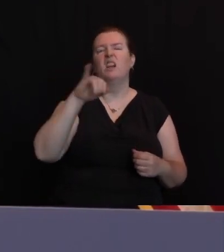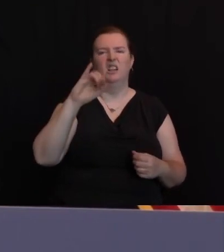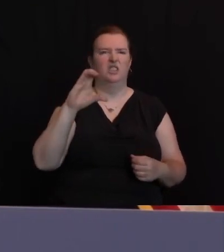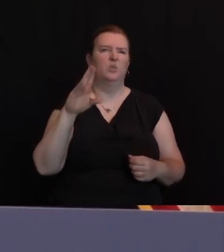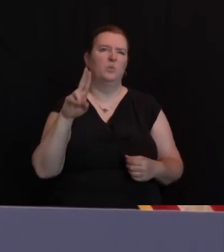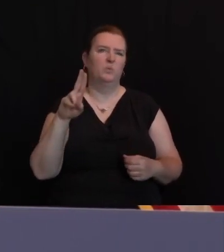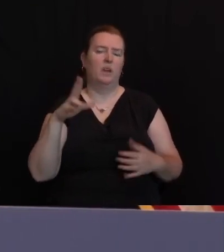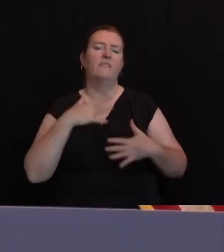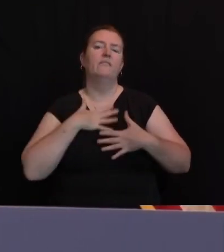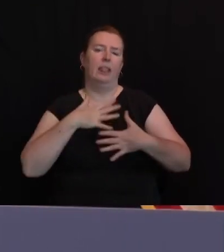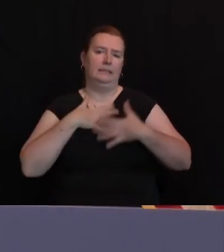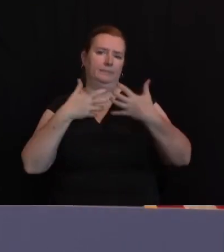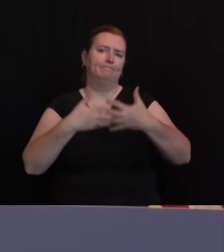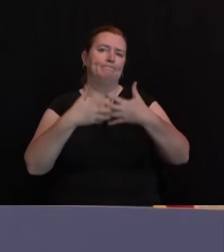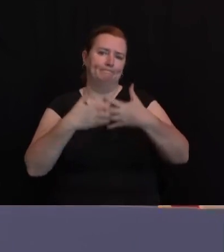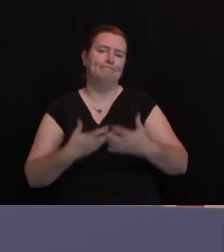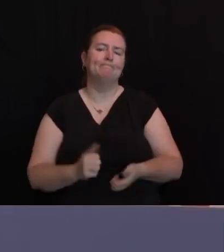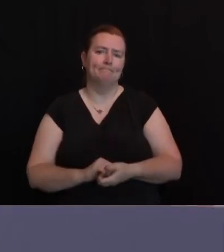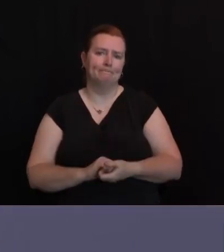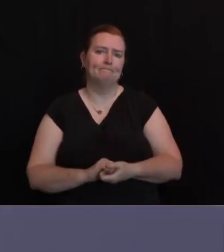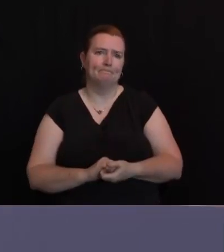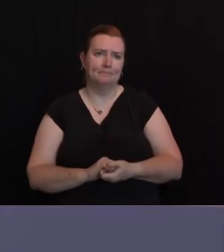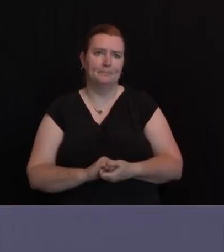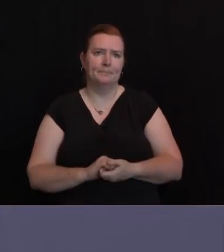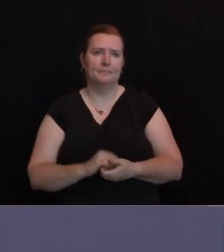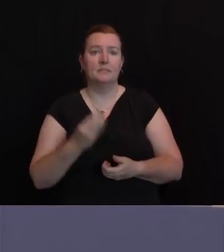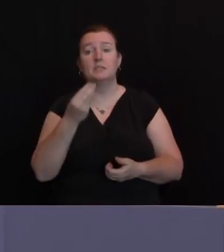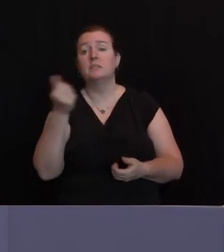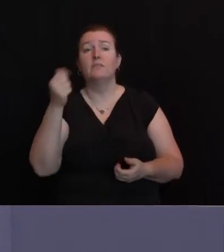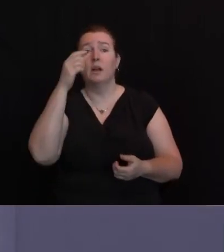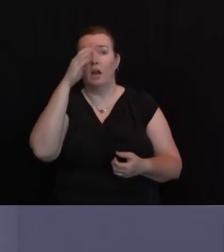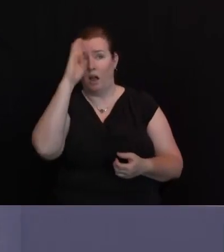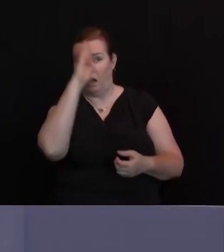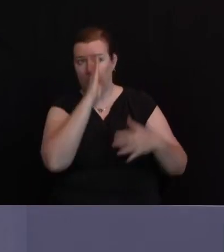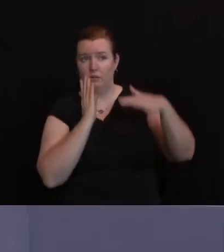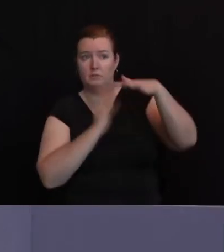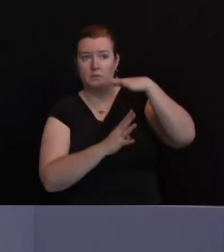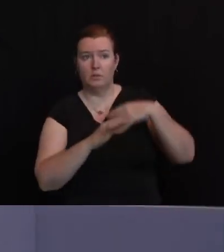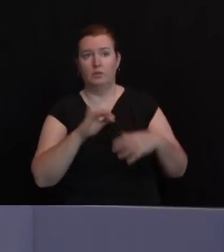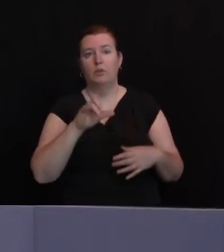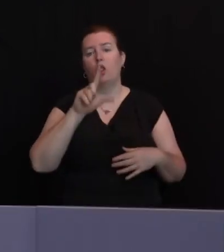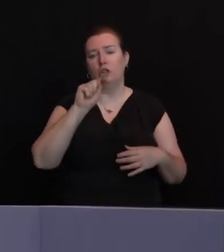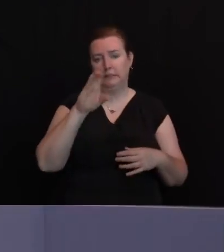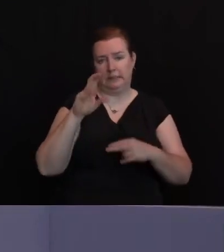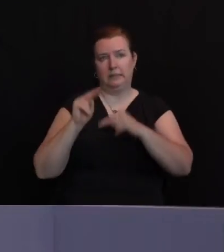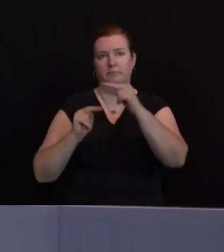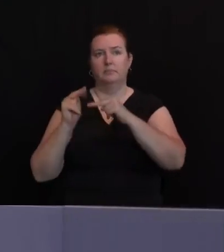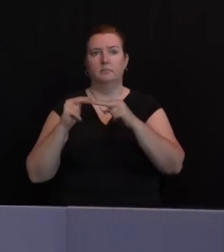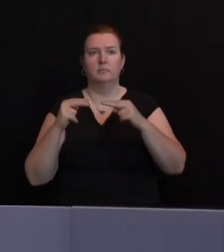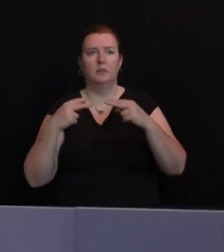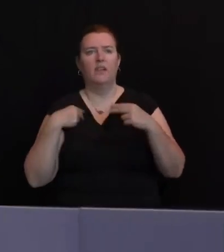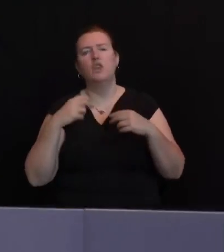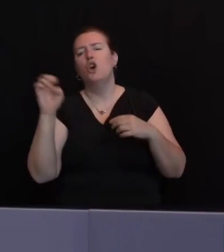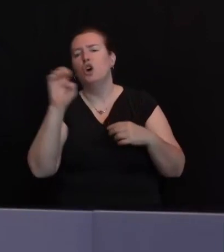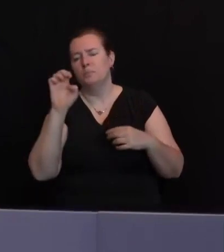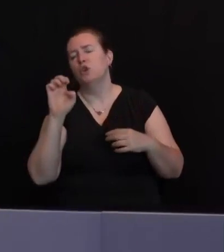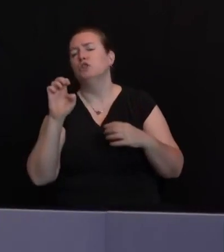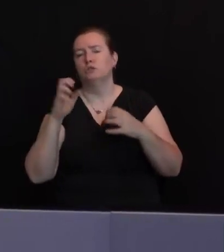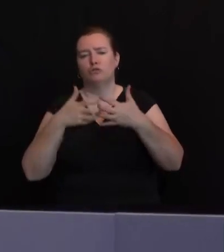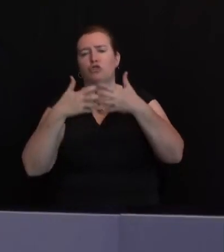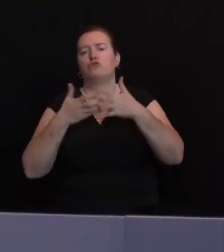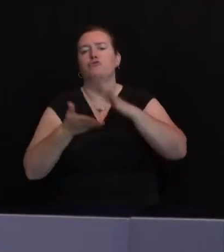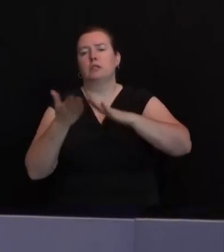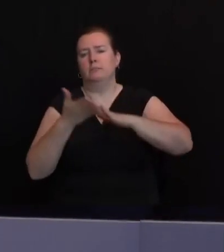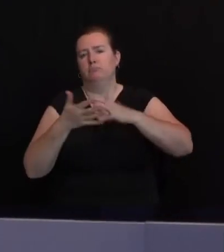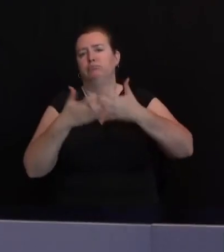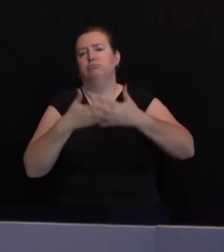ventilators. Several hospitals and long-term care facilities were on emergency generation yesterday